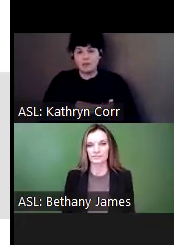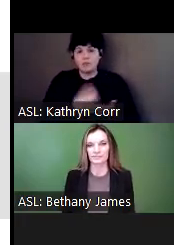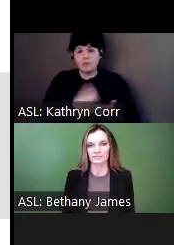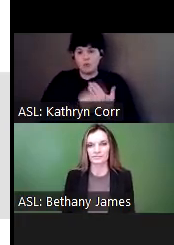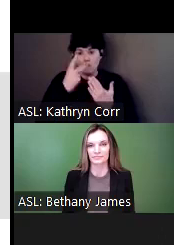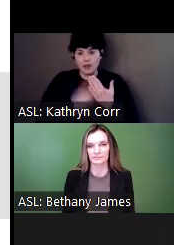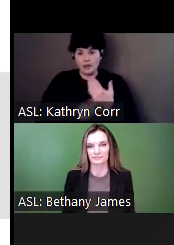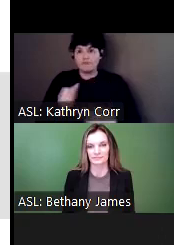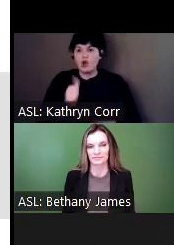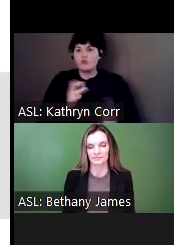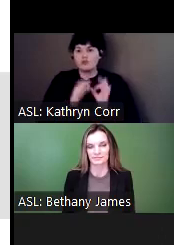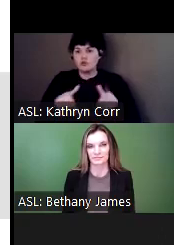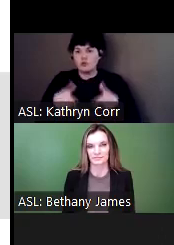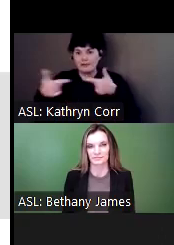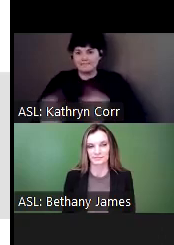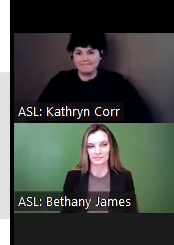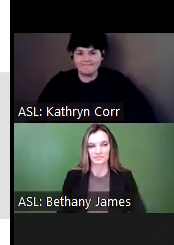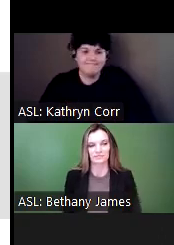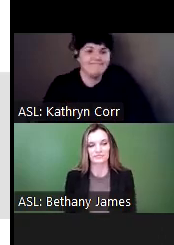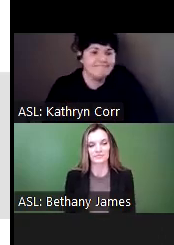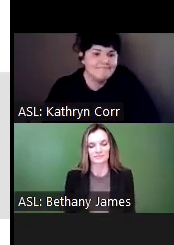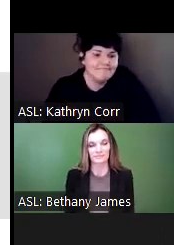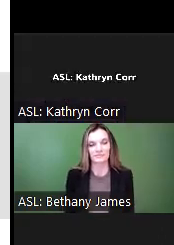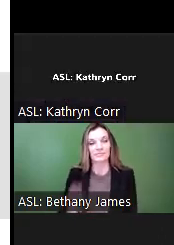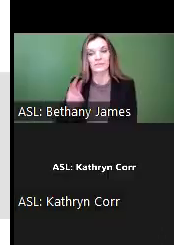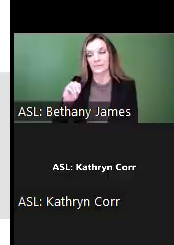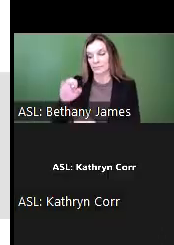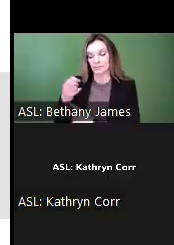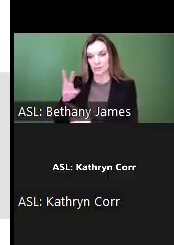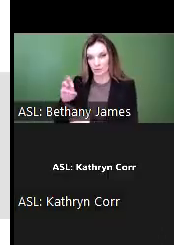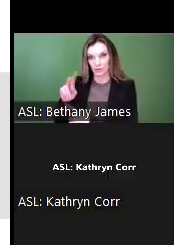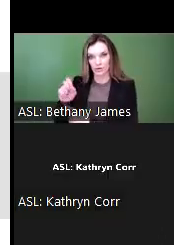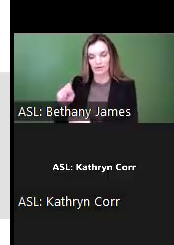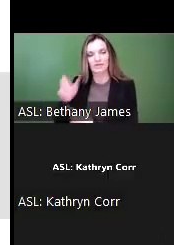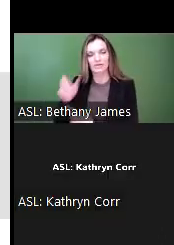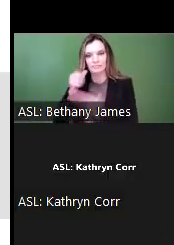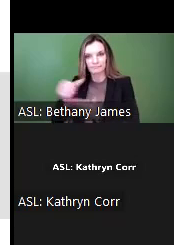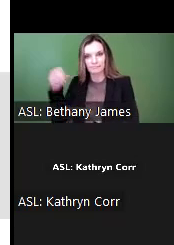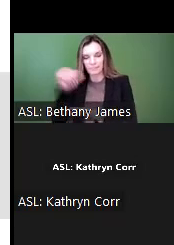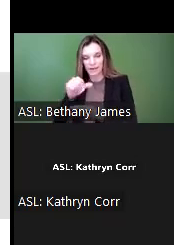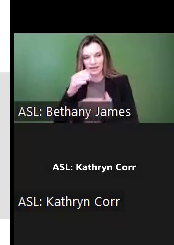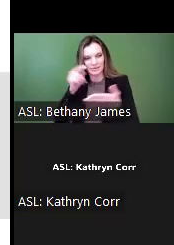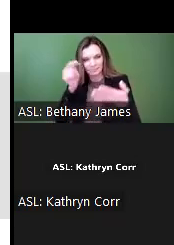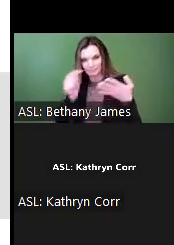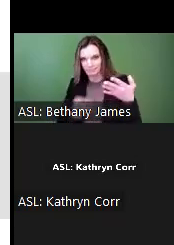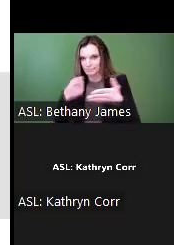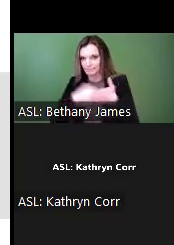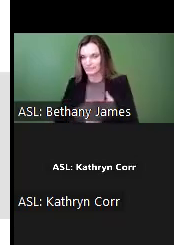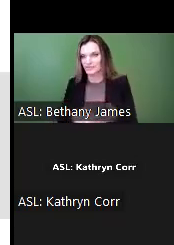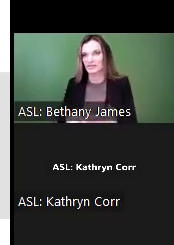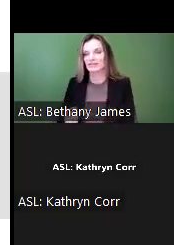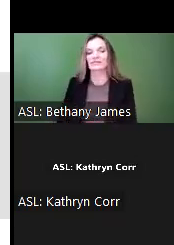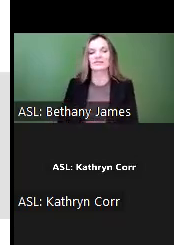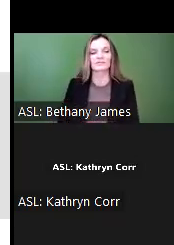helping cover some of the fees that I discussed were involved. Again, you would have to be working specifically with